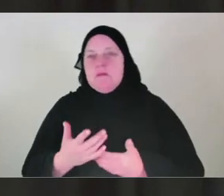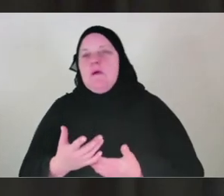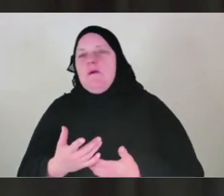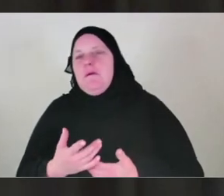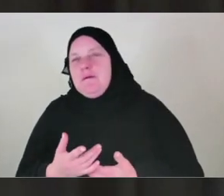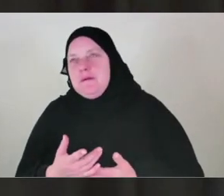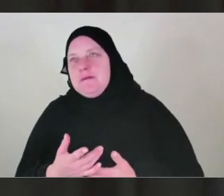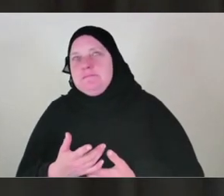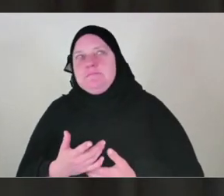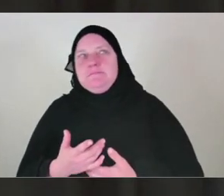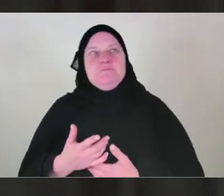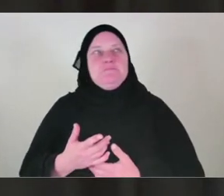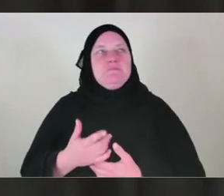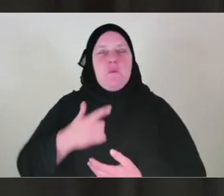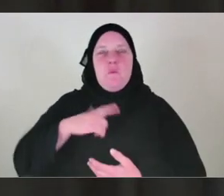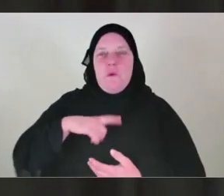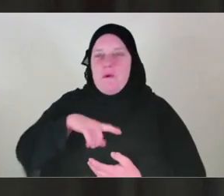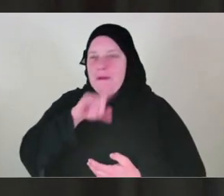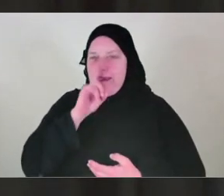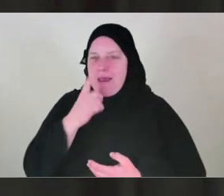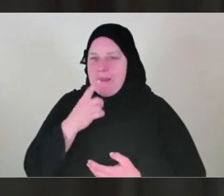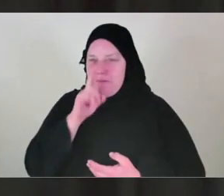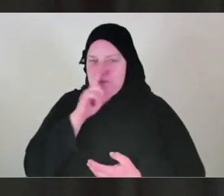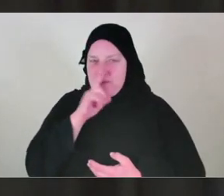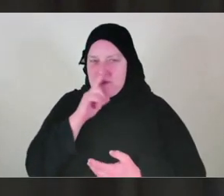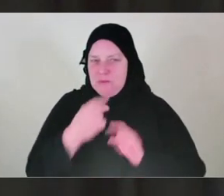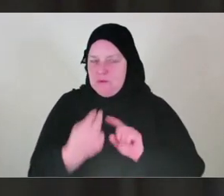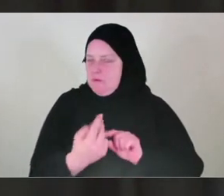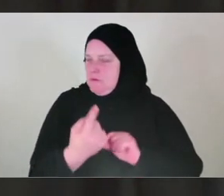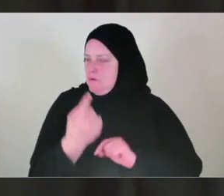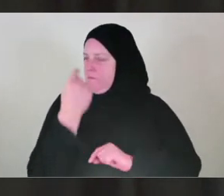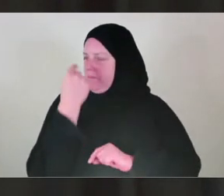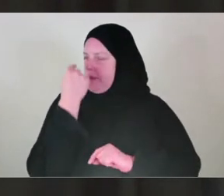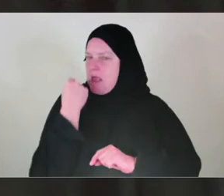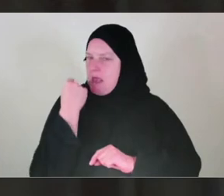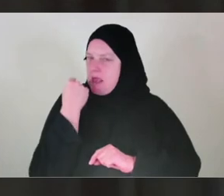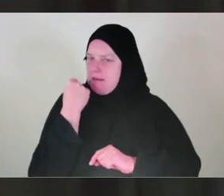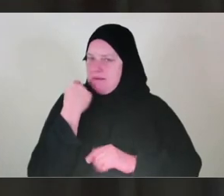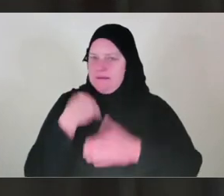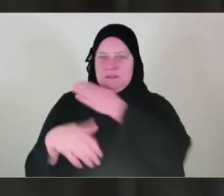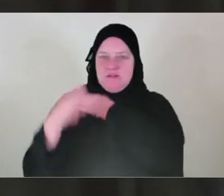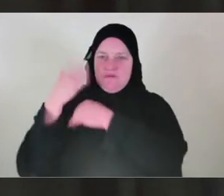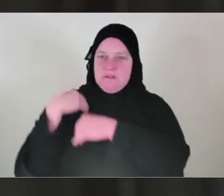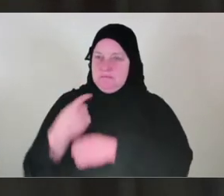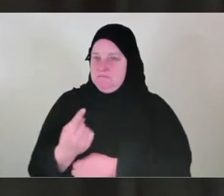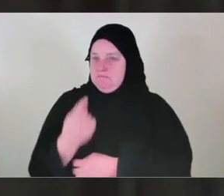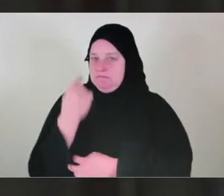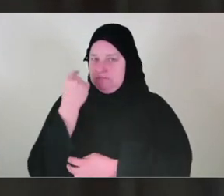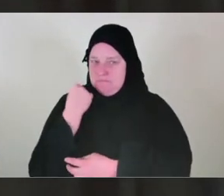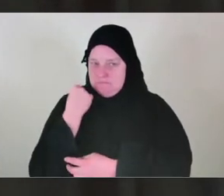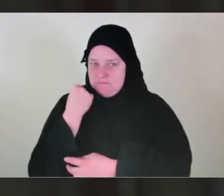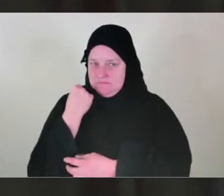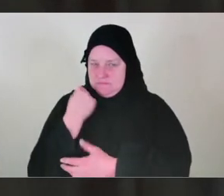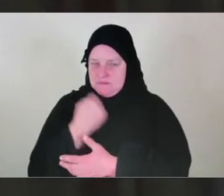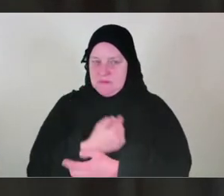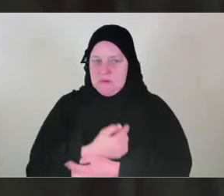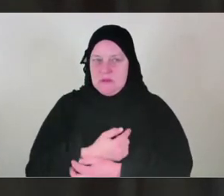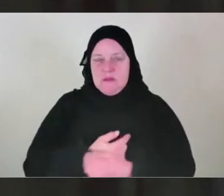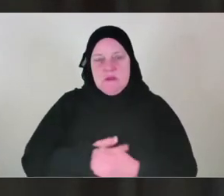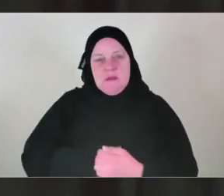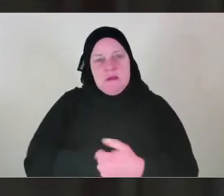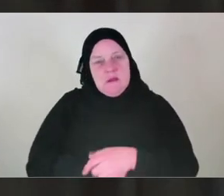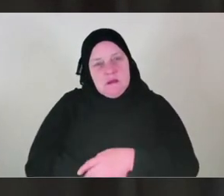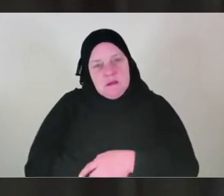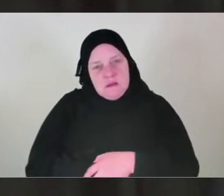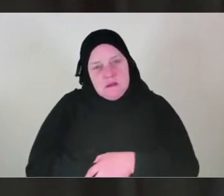jama'ah, Imam Ali alayhi salam was a rightful khalif. Yet his khalifat was usurped. Have you ever thought about that? Why can't people